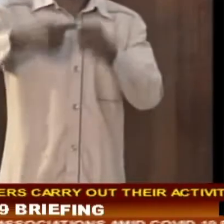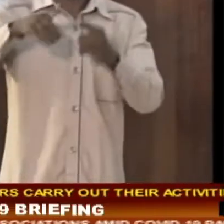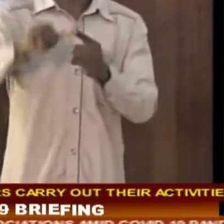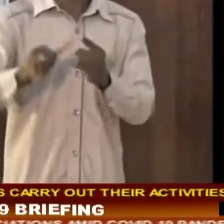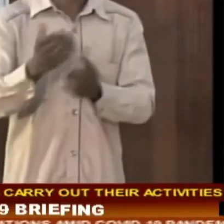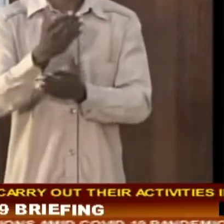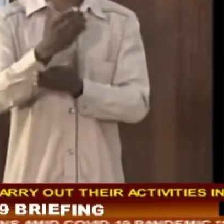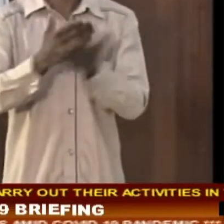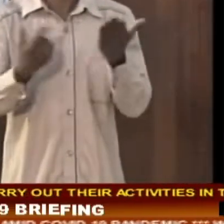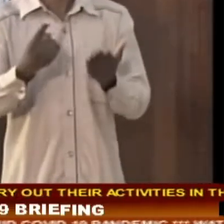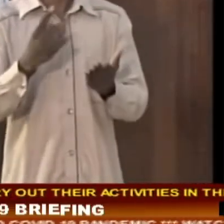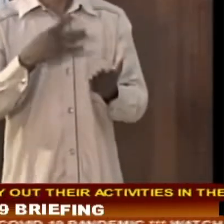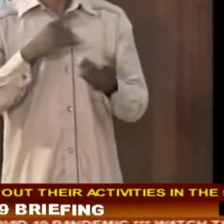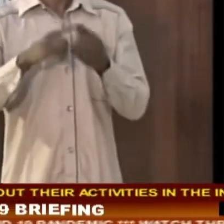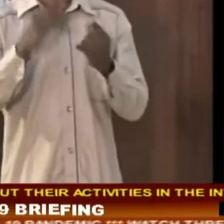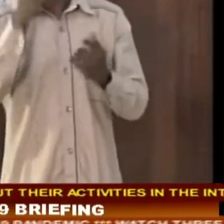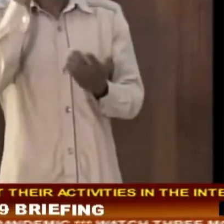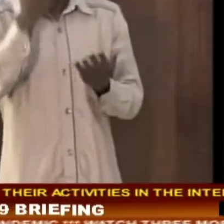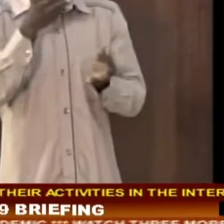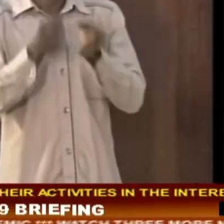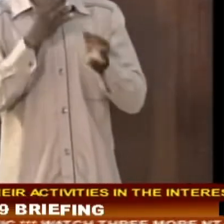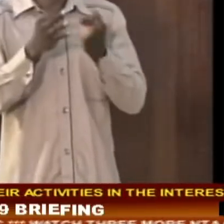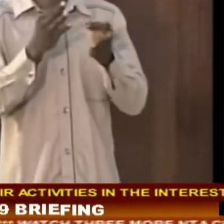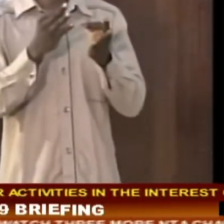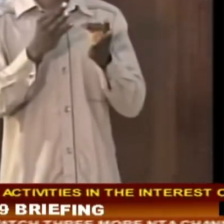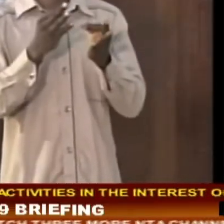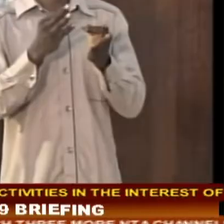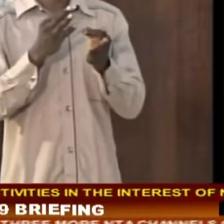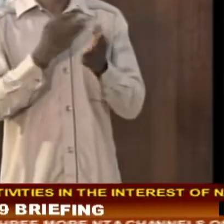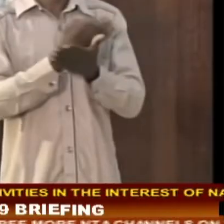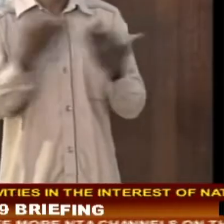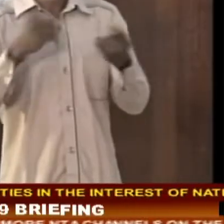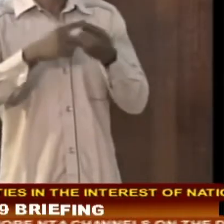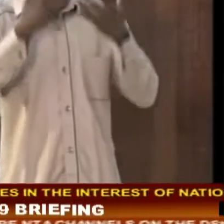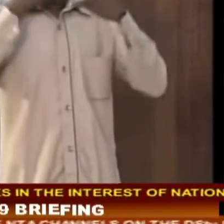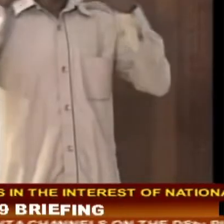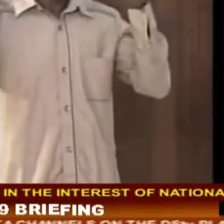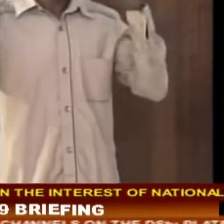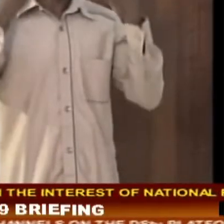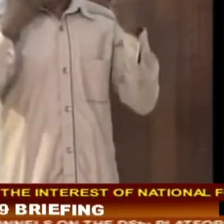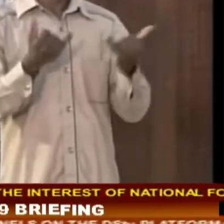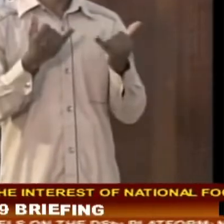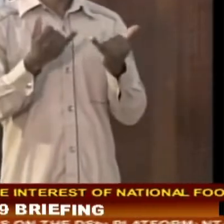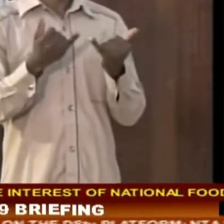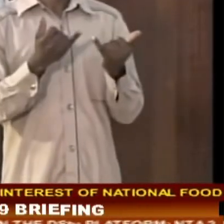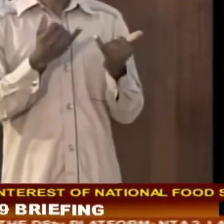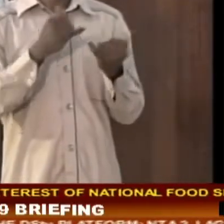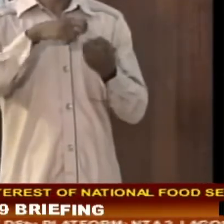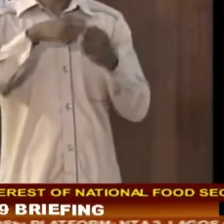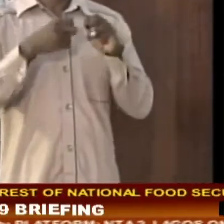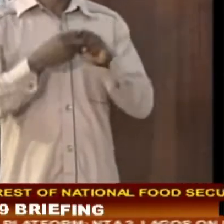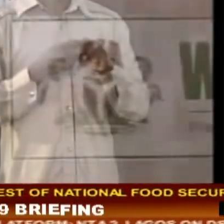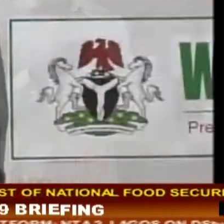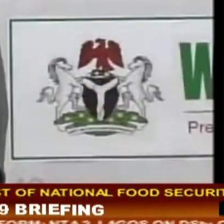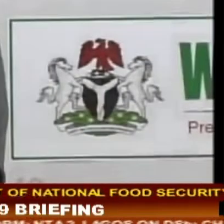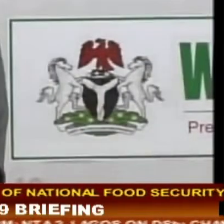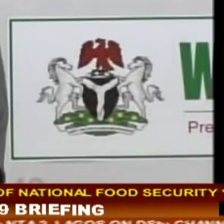someone would like to know if wearing non-wearing a f mark is now a criminal offense as right in the regulations thank you